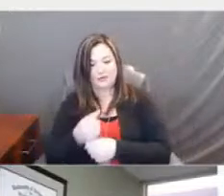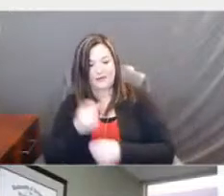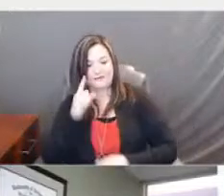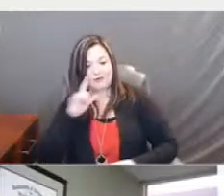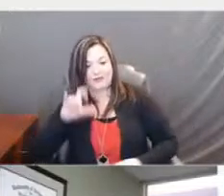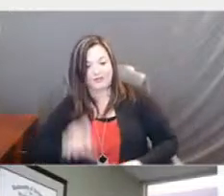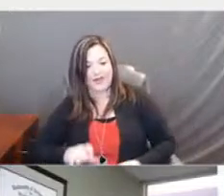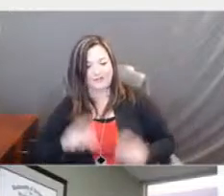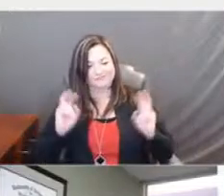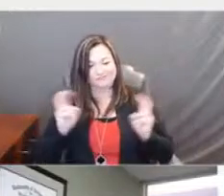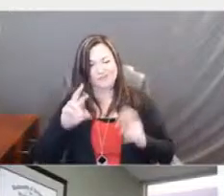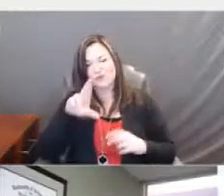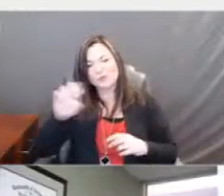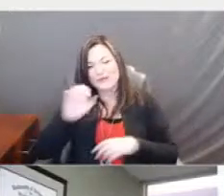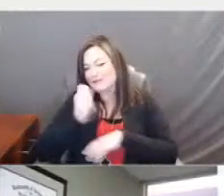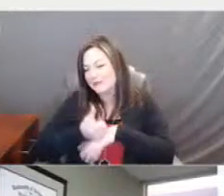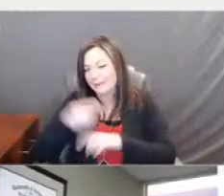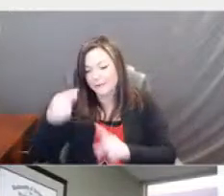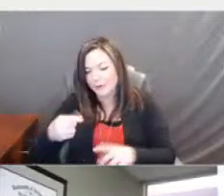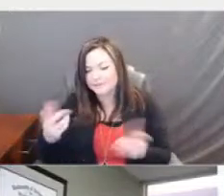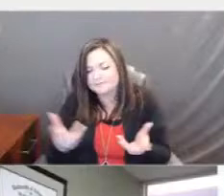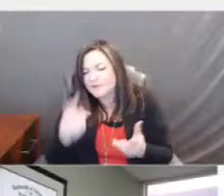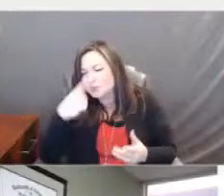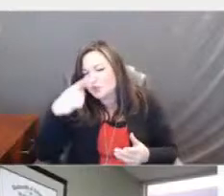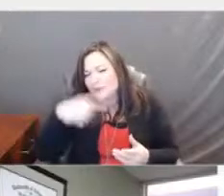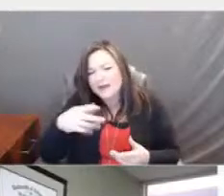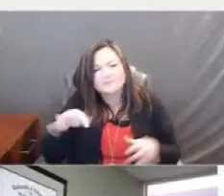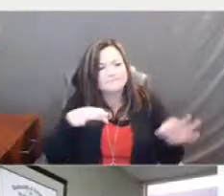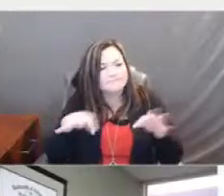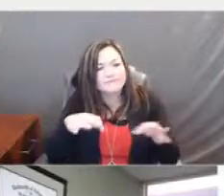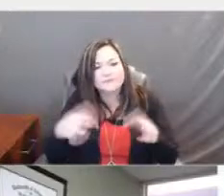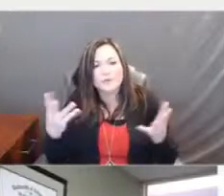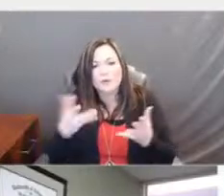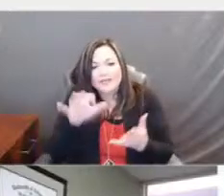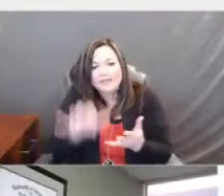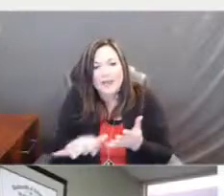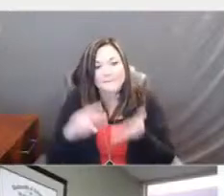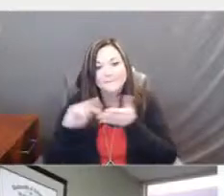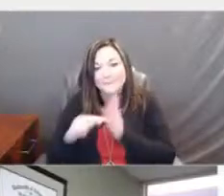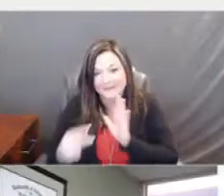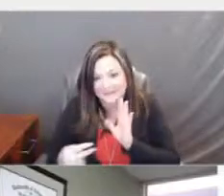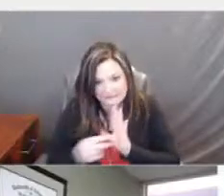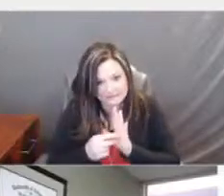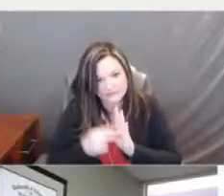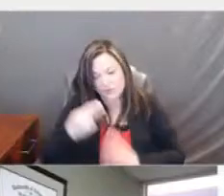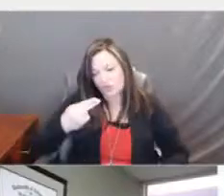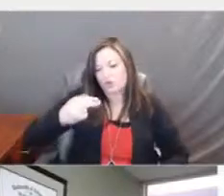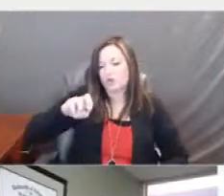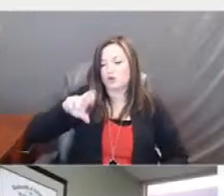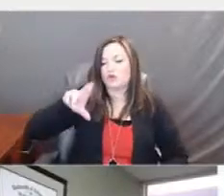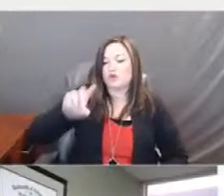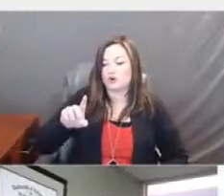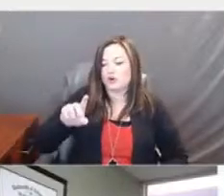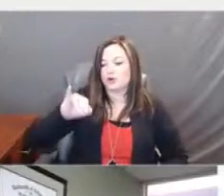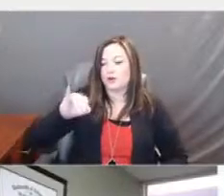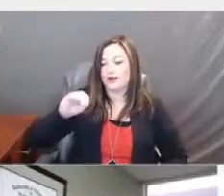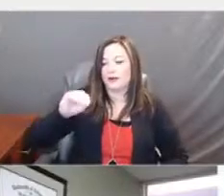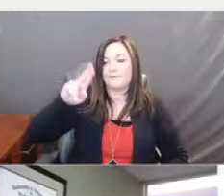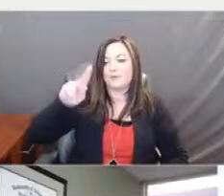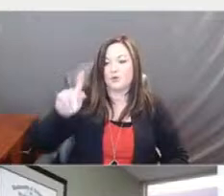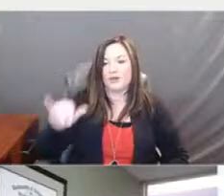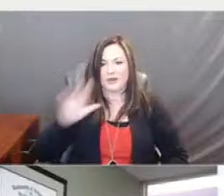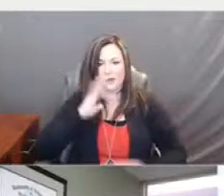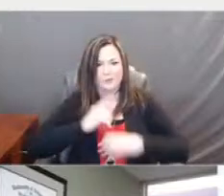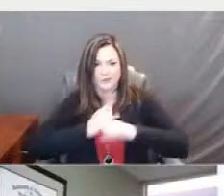reach that point. Explain what that actually means and how herd immunity protects all of